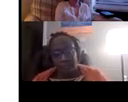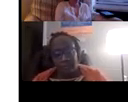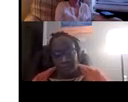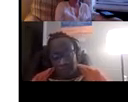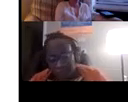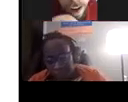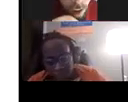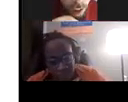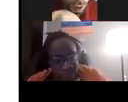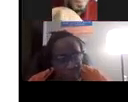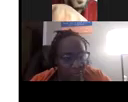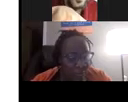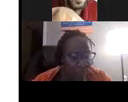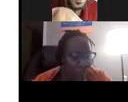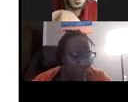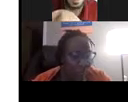Latino.